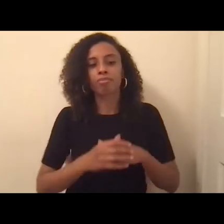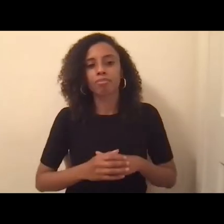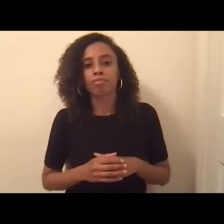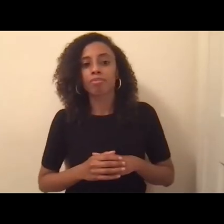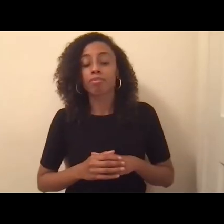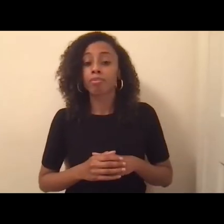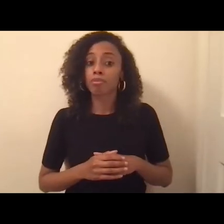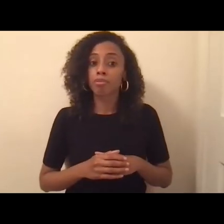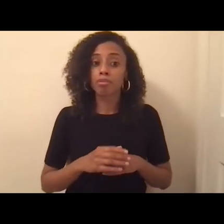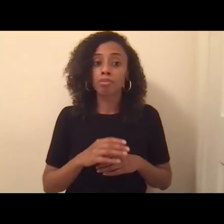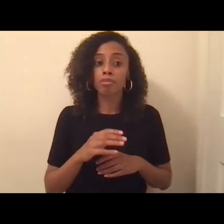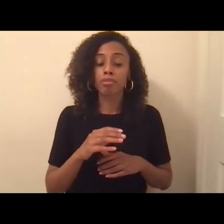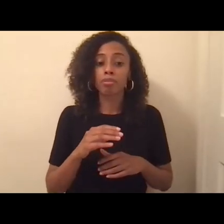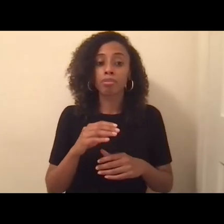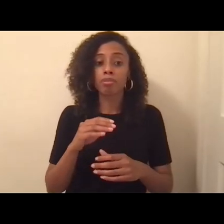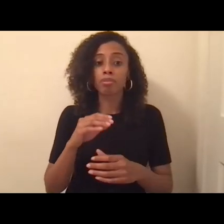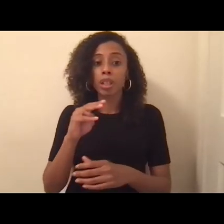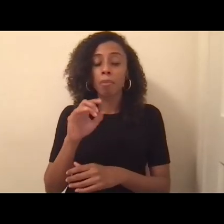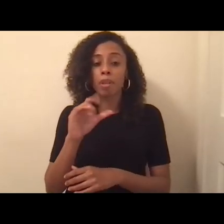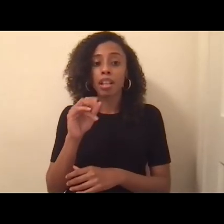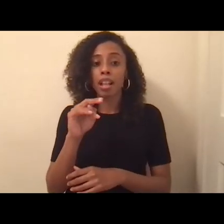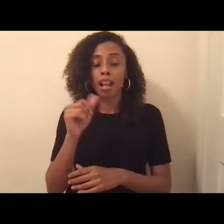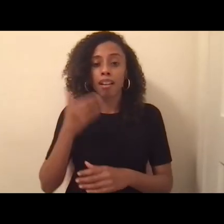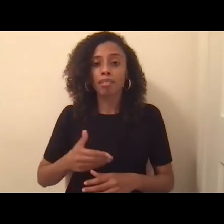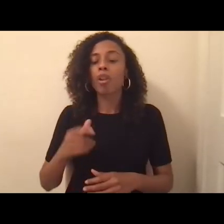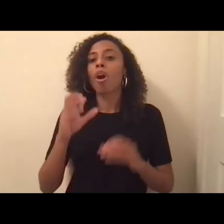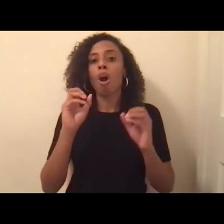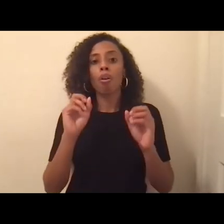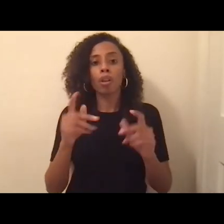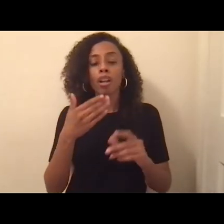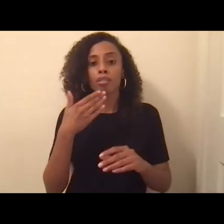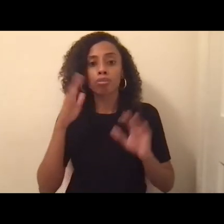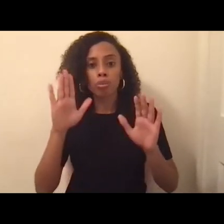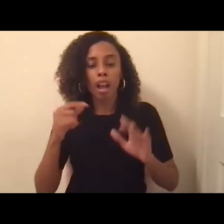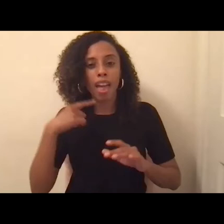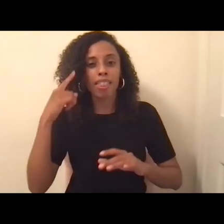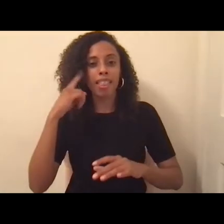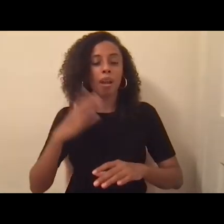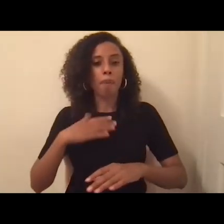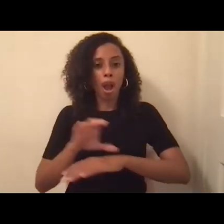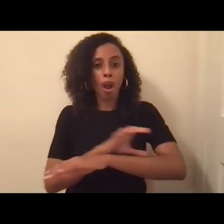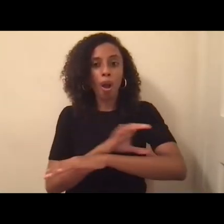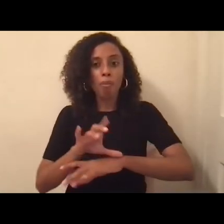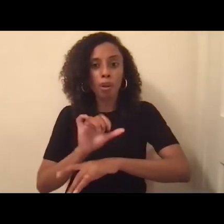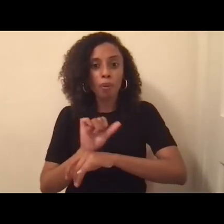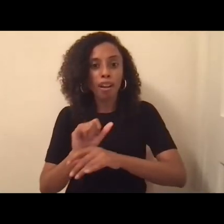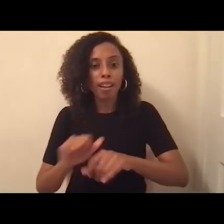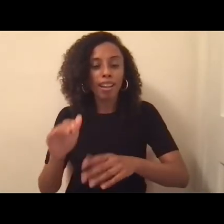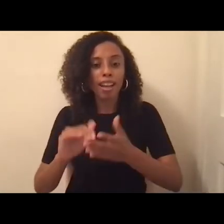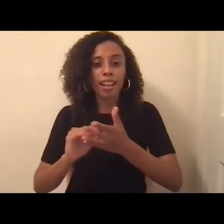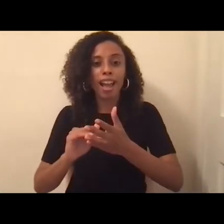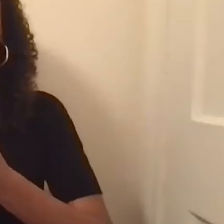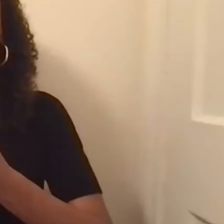Great. And I think my computer is back up. Recording in progress. Yes.